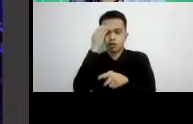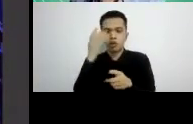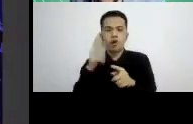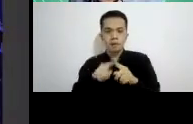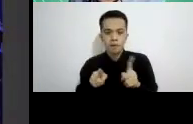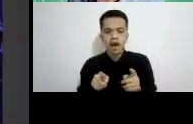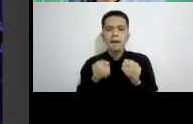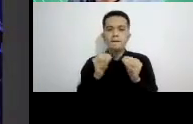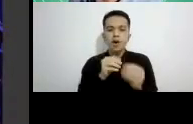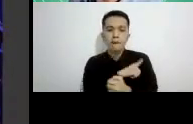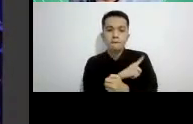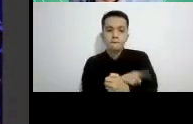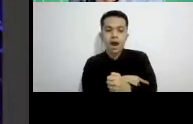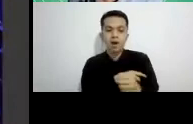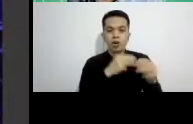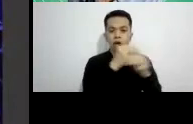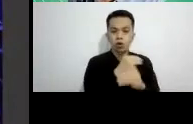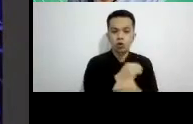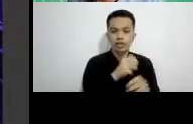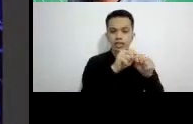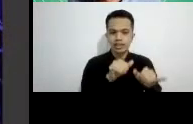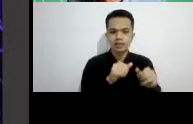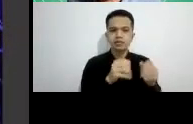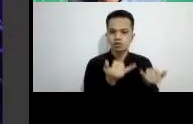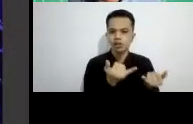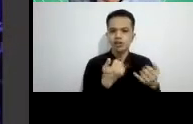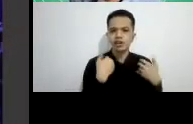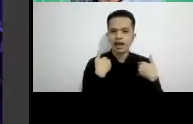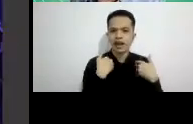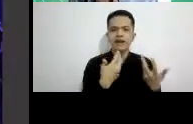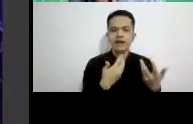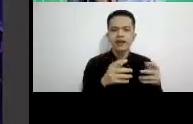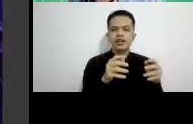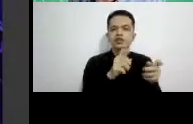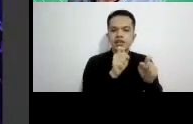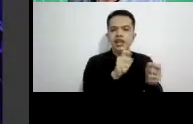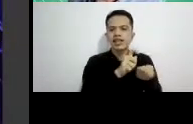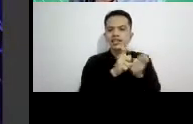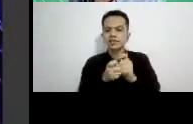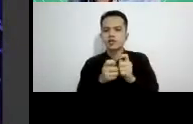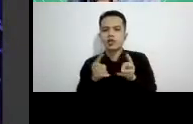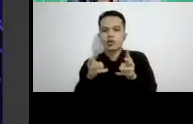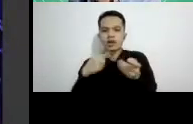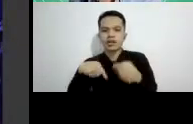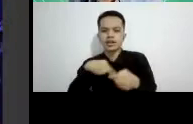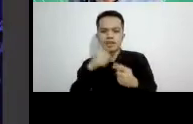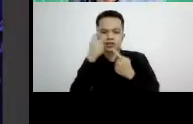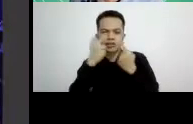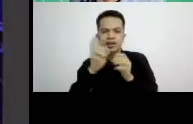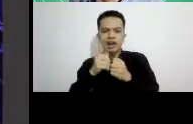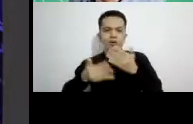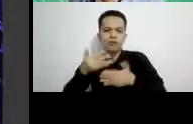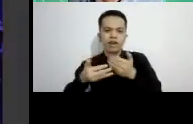complex and powerful computing systems are being developed that will transform the way we think and the way that we process data